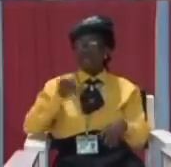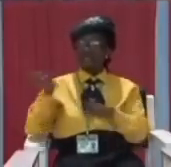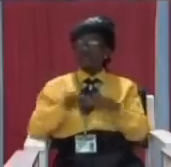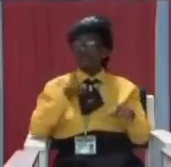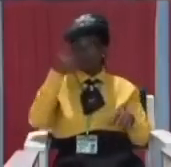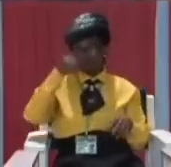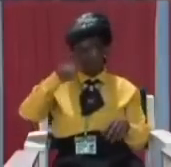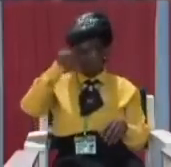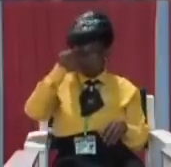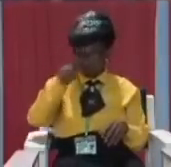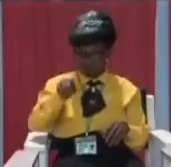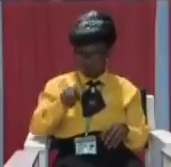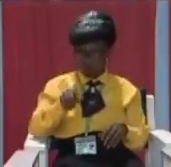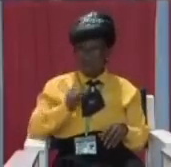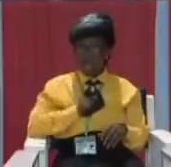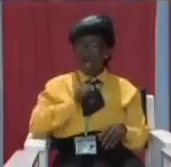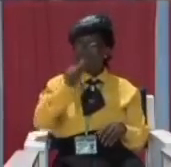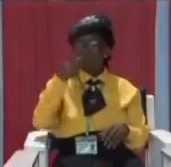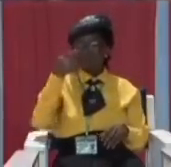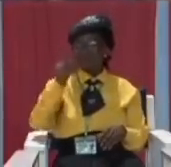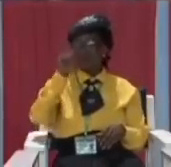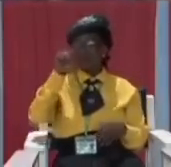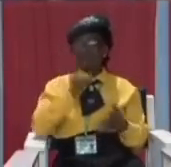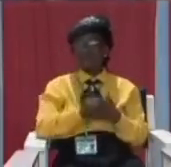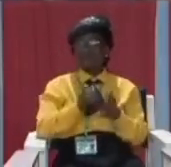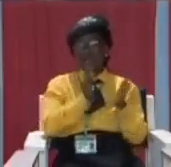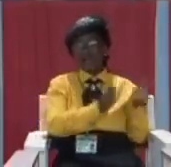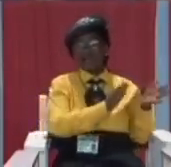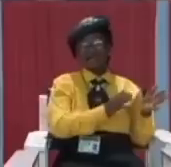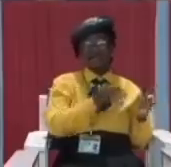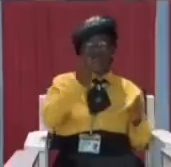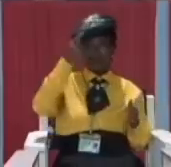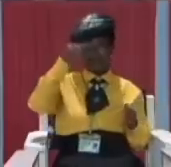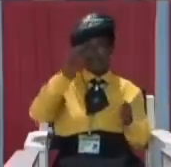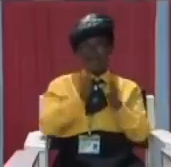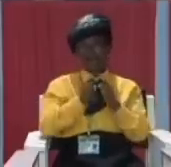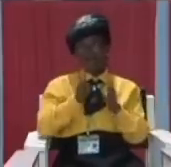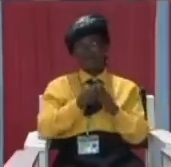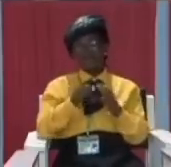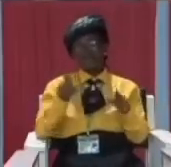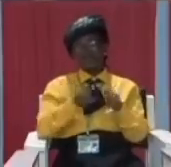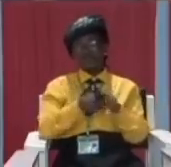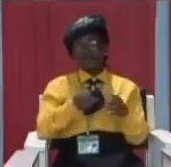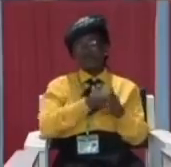I'm the one who arranged the meeting. But those who followed me started talking.